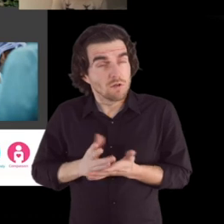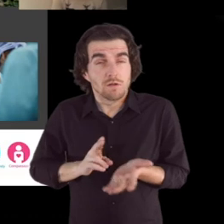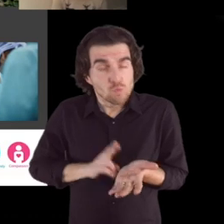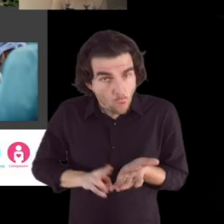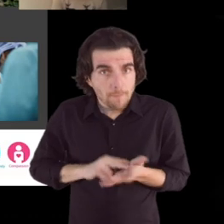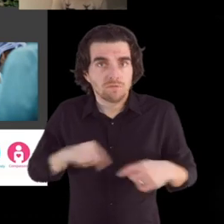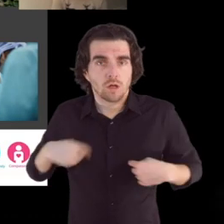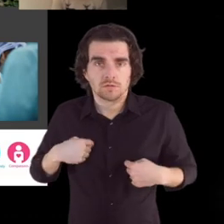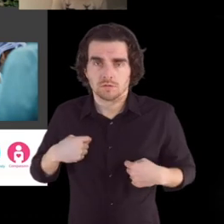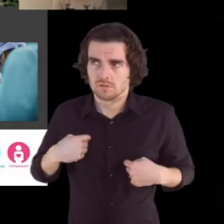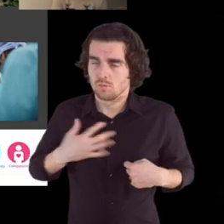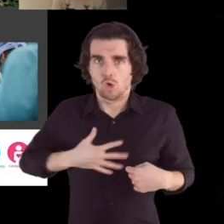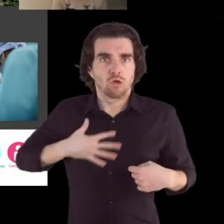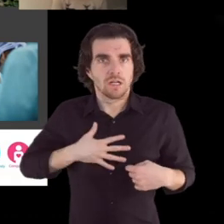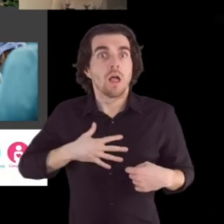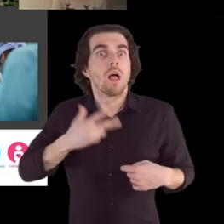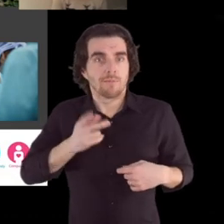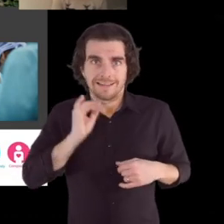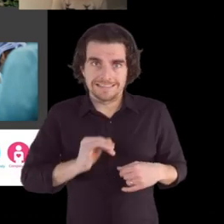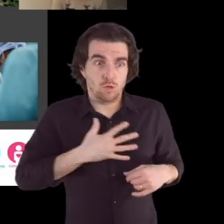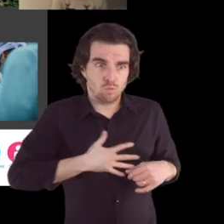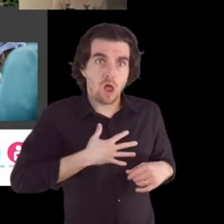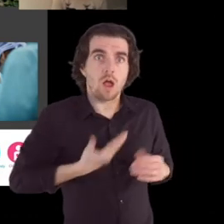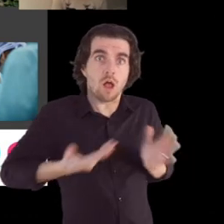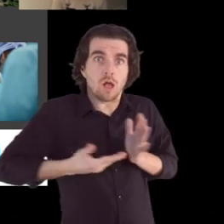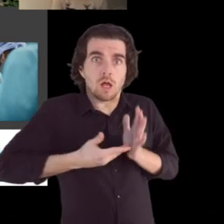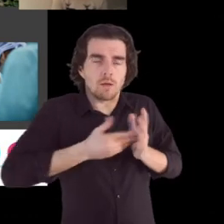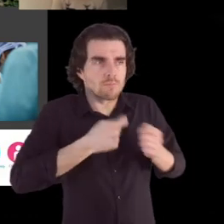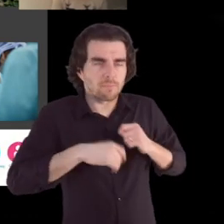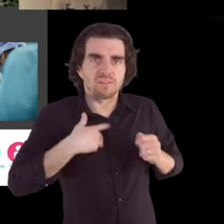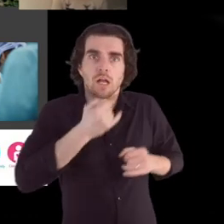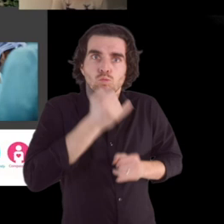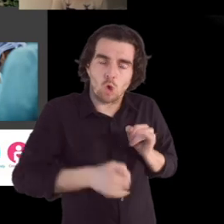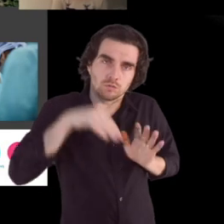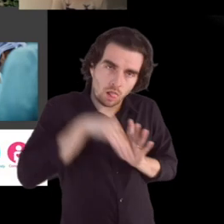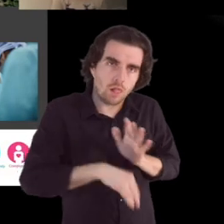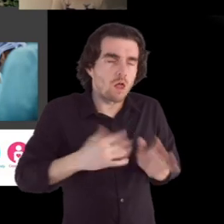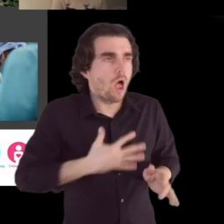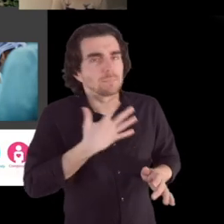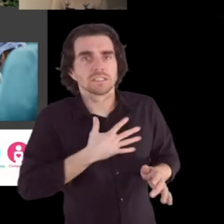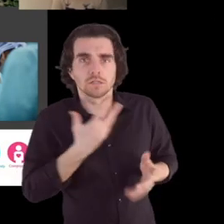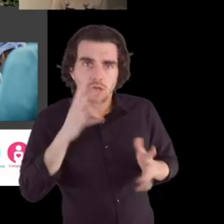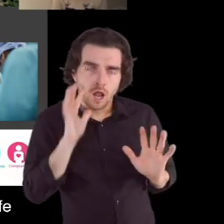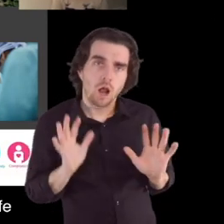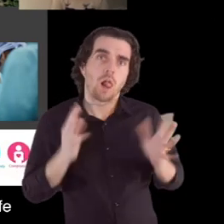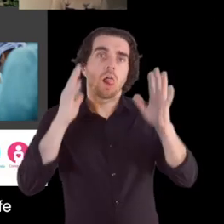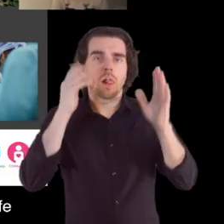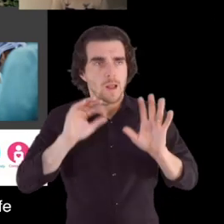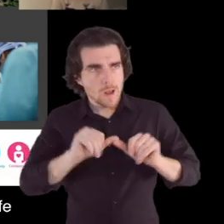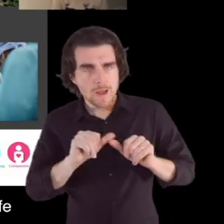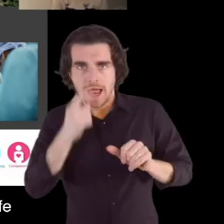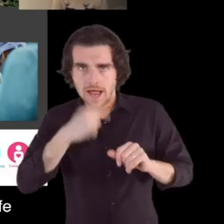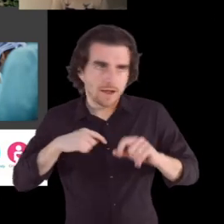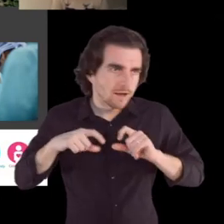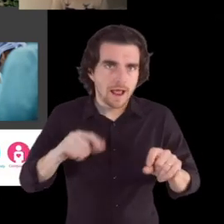are going to worry. And again, excessive worry then can leave us feeling demoralised, feeling upset and exhausted, and can get in the way of